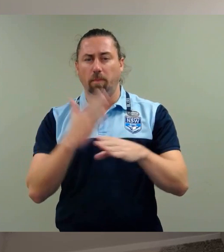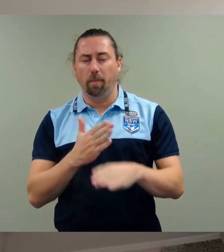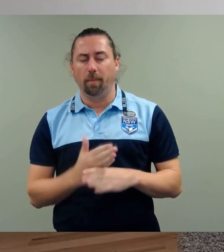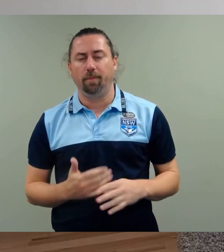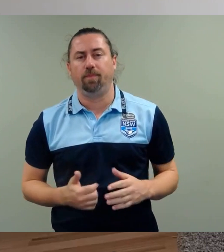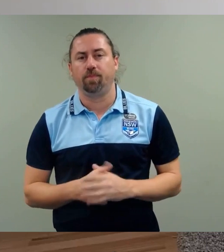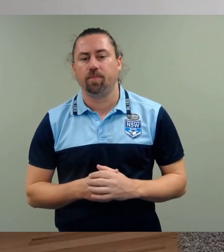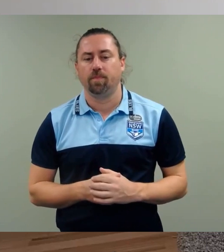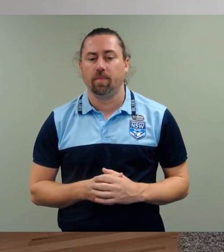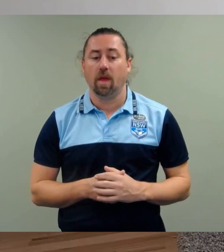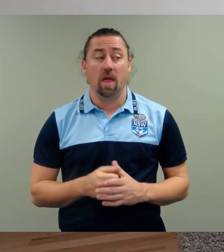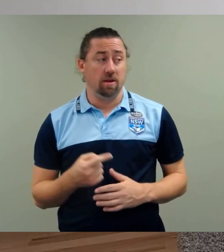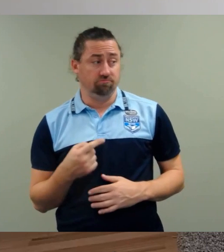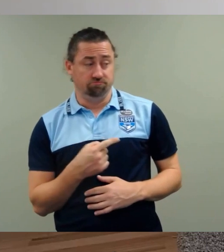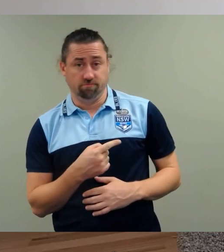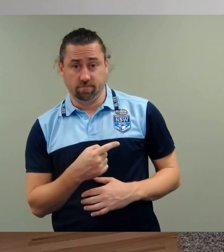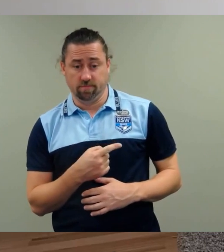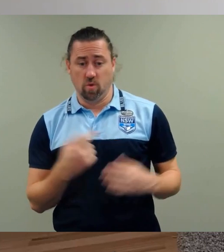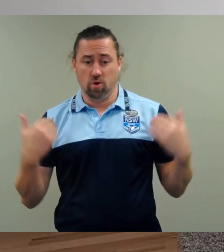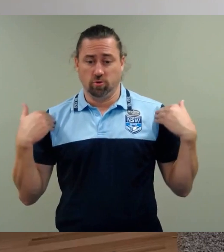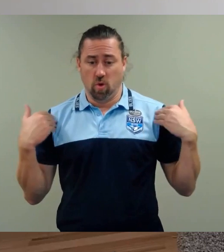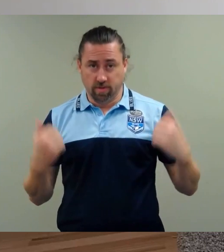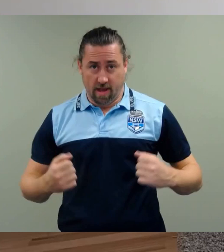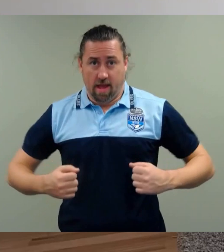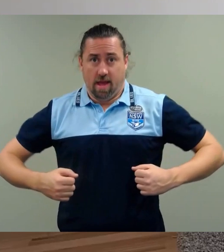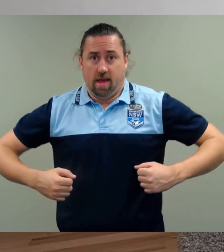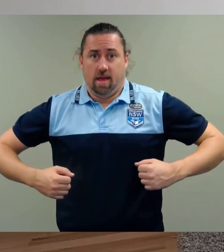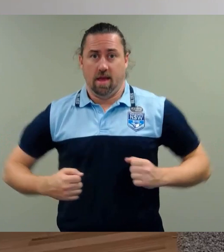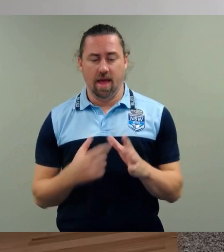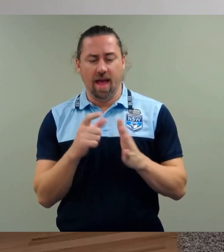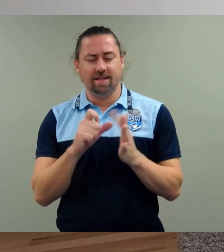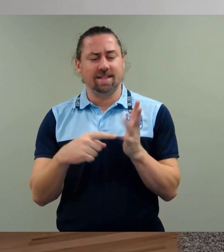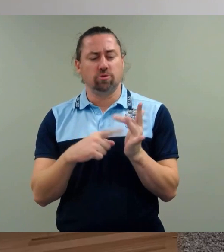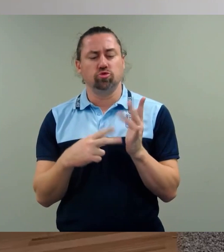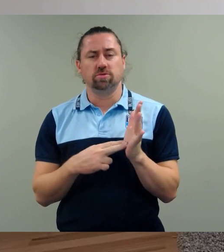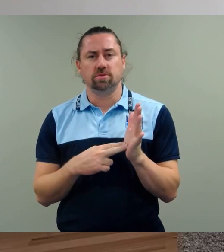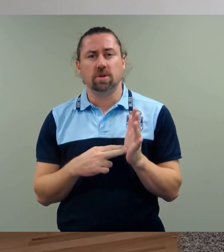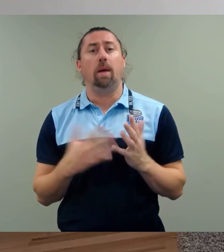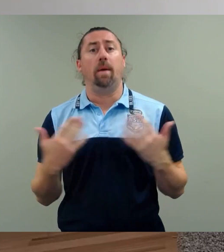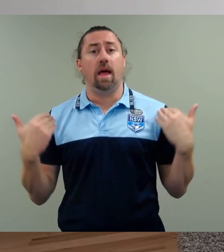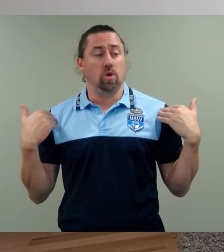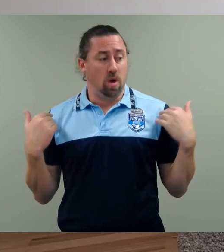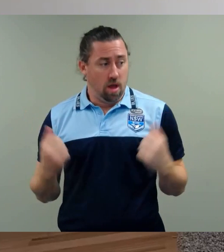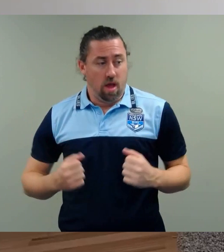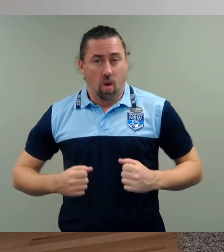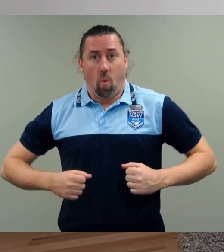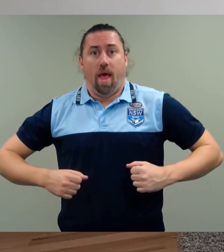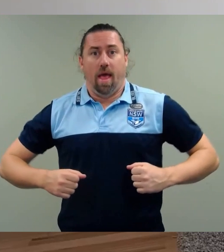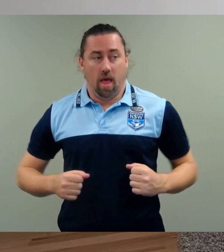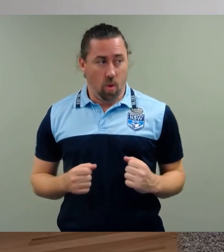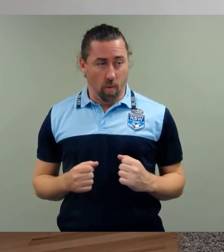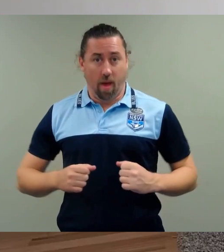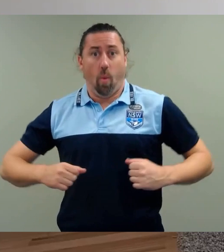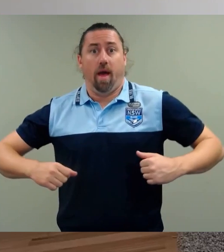Great work. This exercise is called shoulder abduction, meaning we're taking the arms away from the body. So